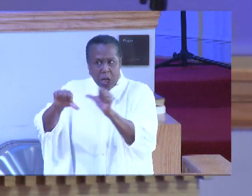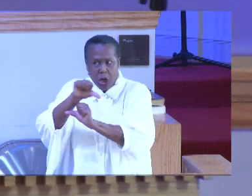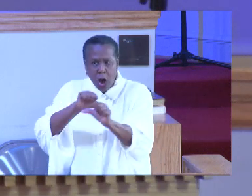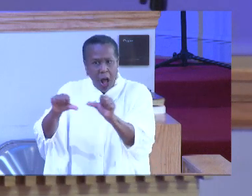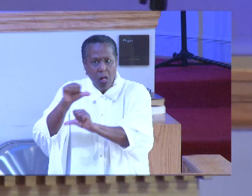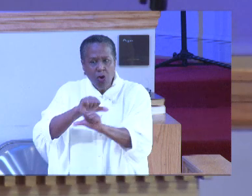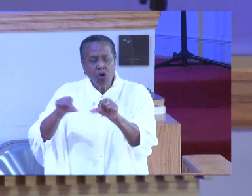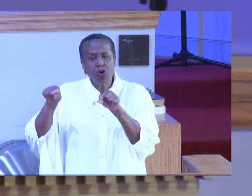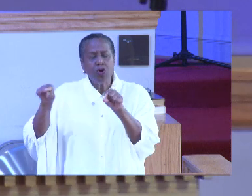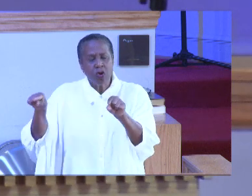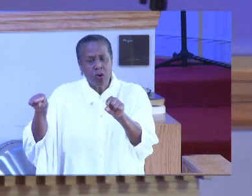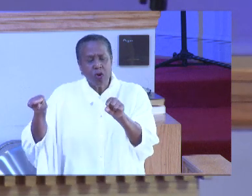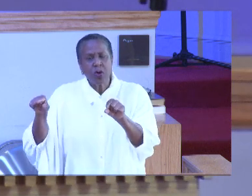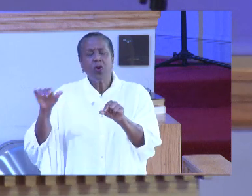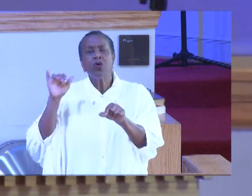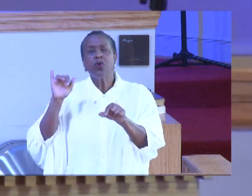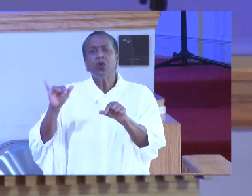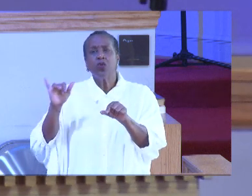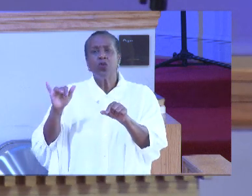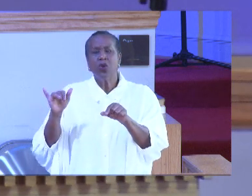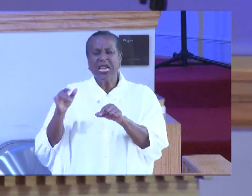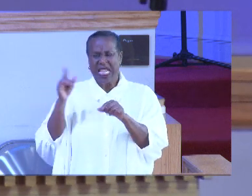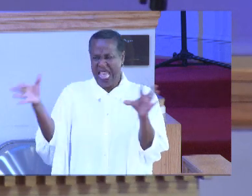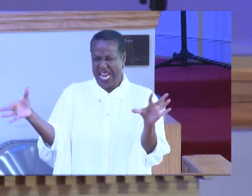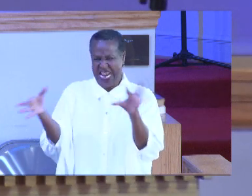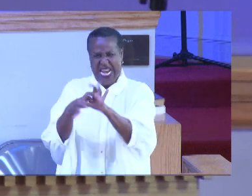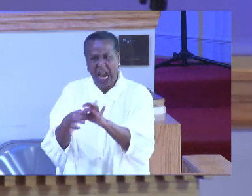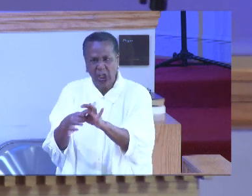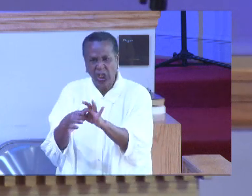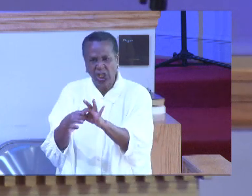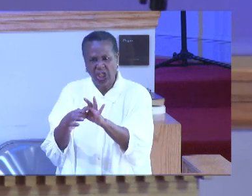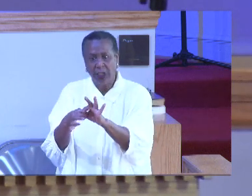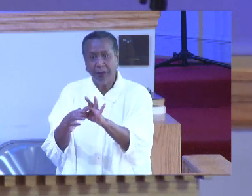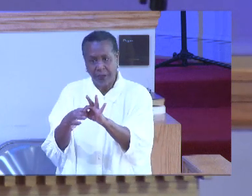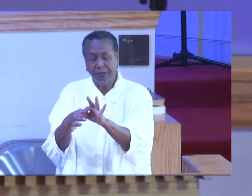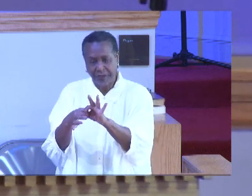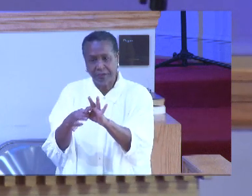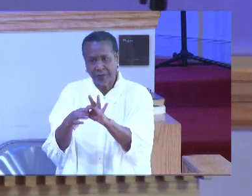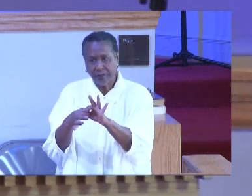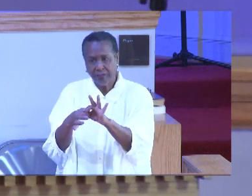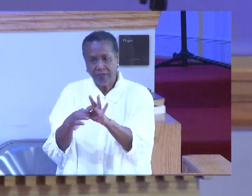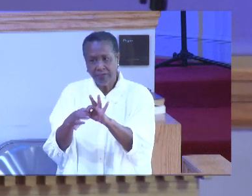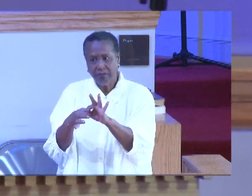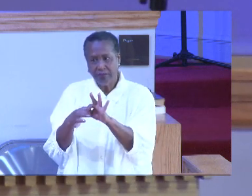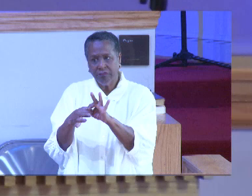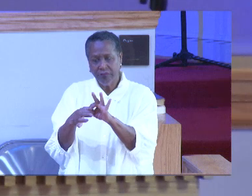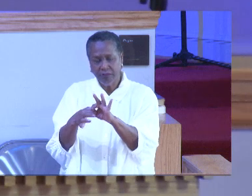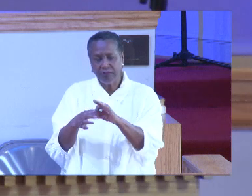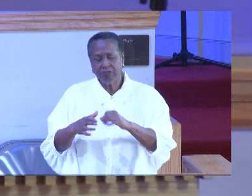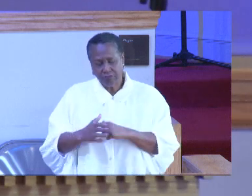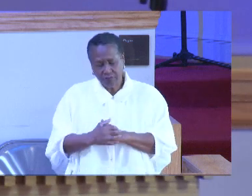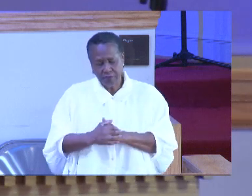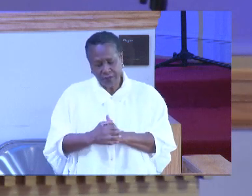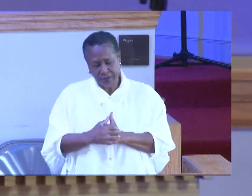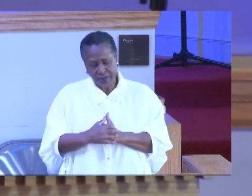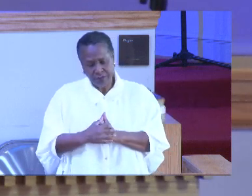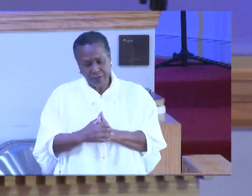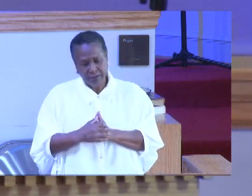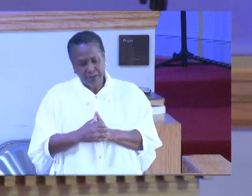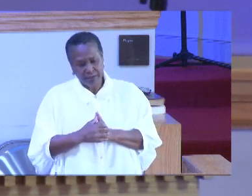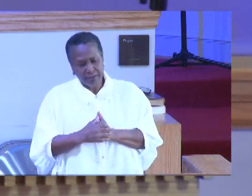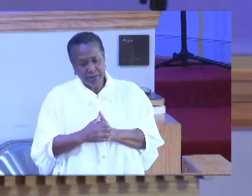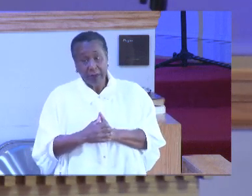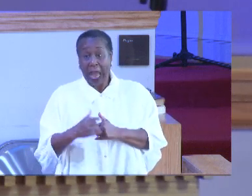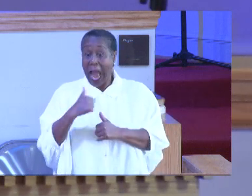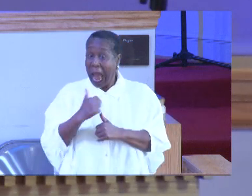that constitutes connection beyond the usage of titles.